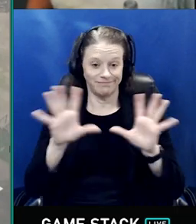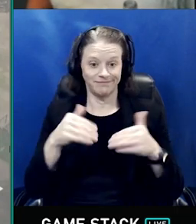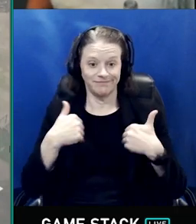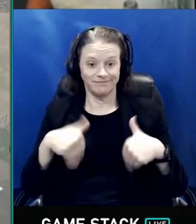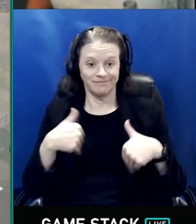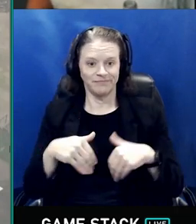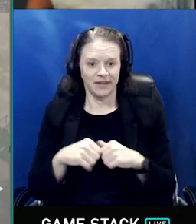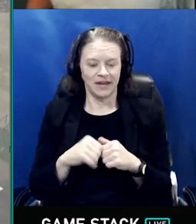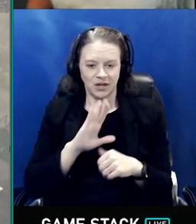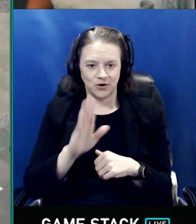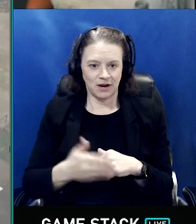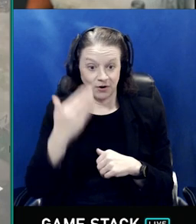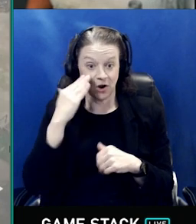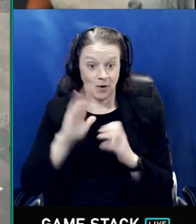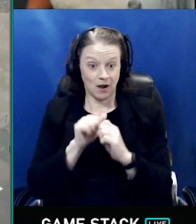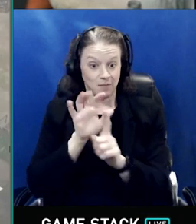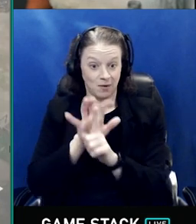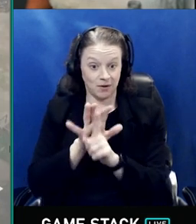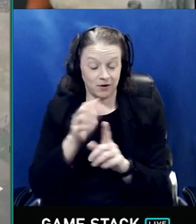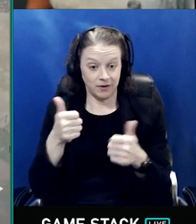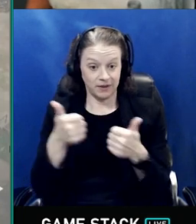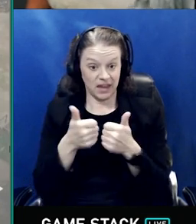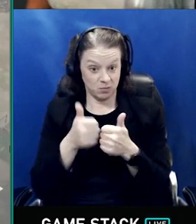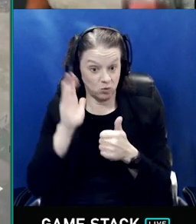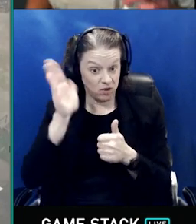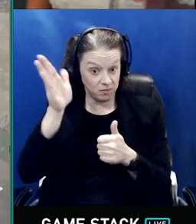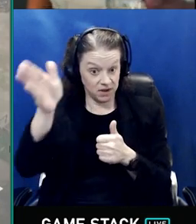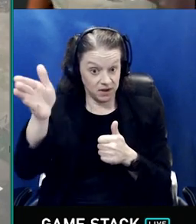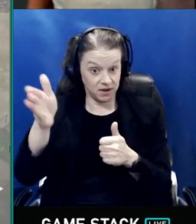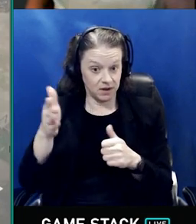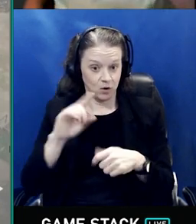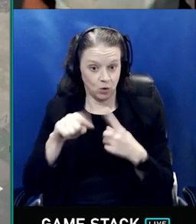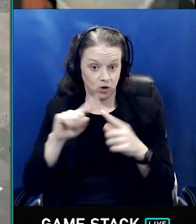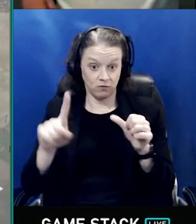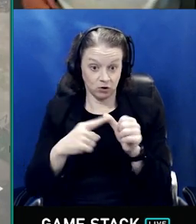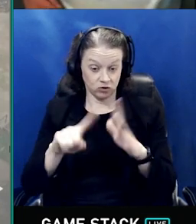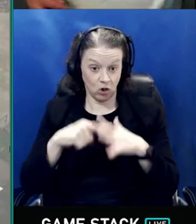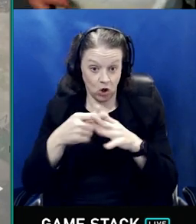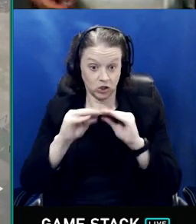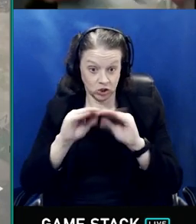know how popular a game is going to be when it first launches.